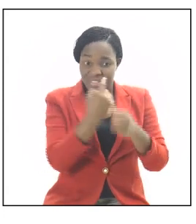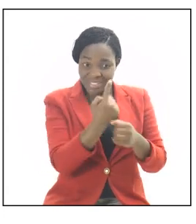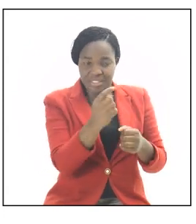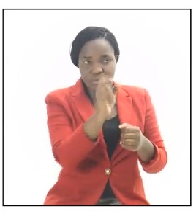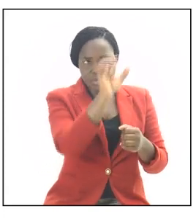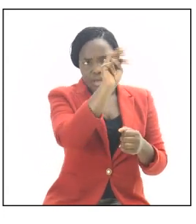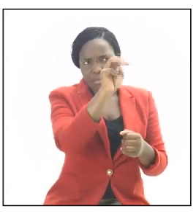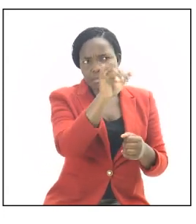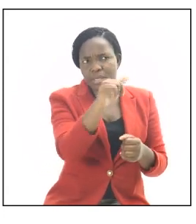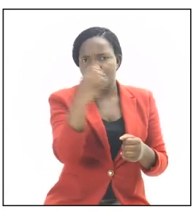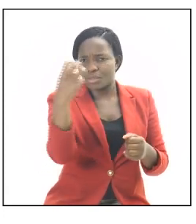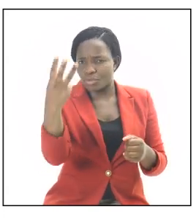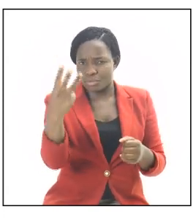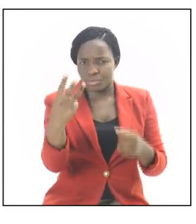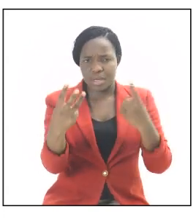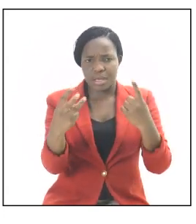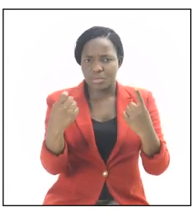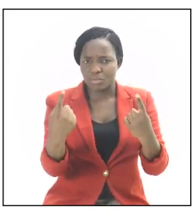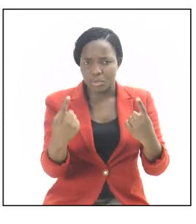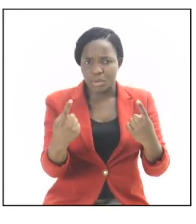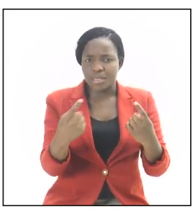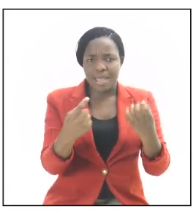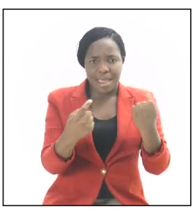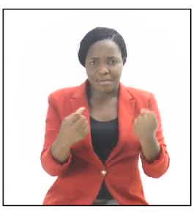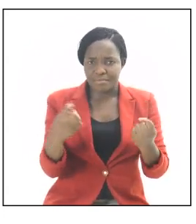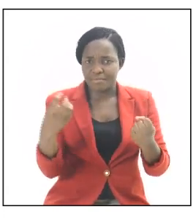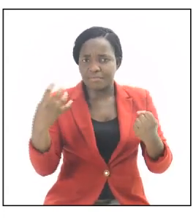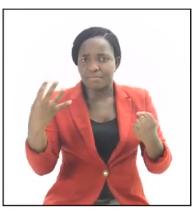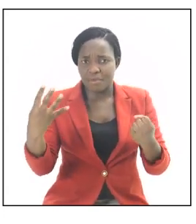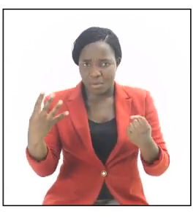in the words, and you have